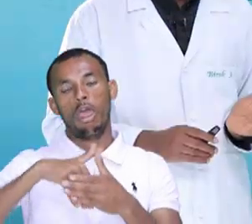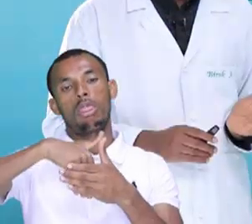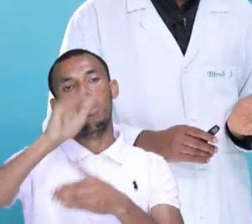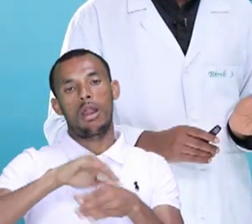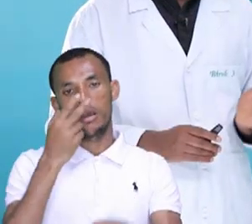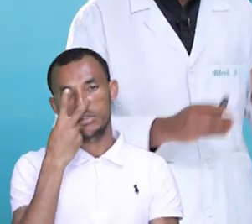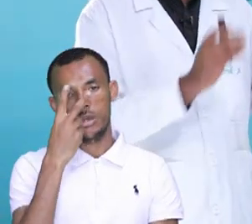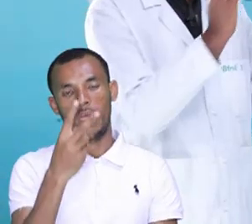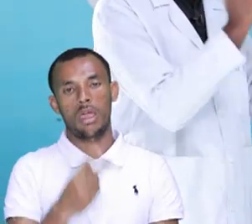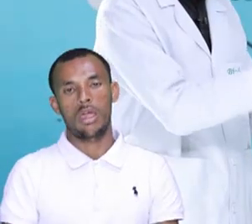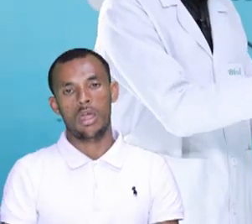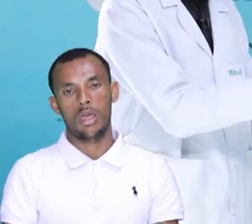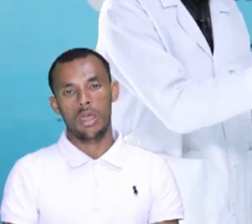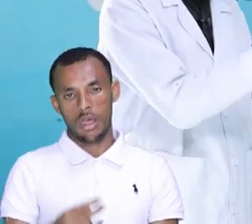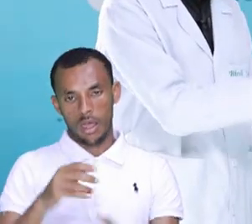force